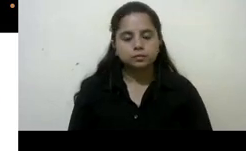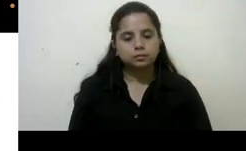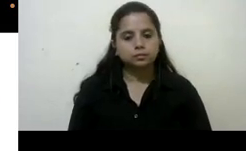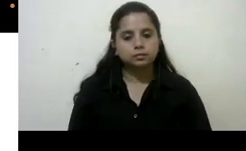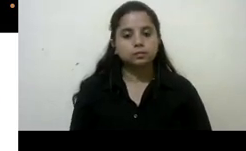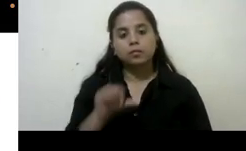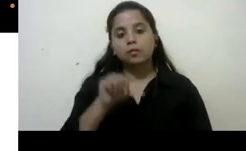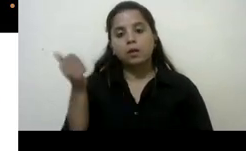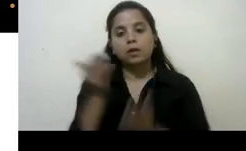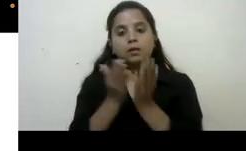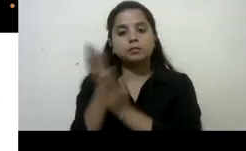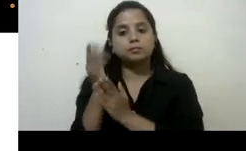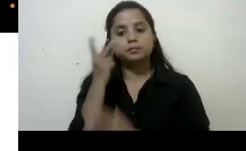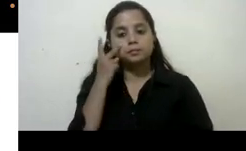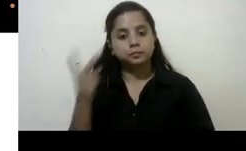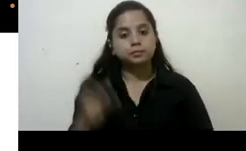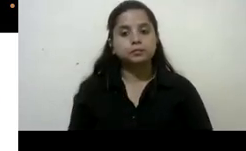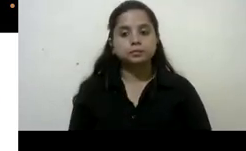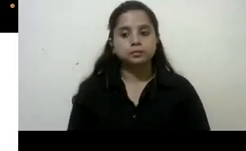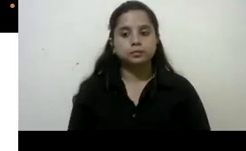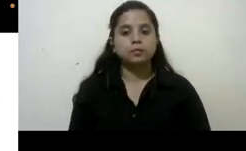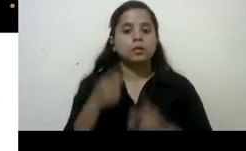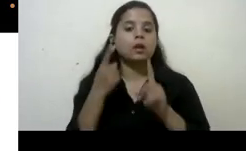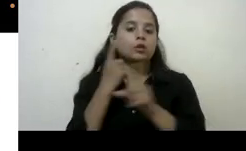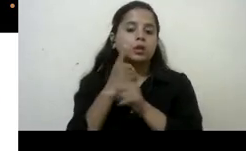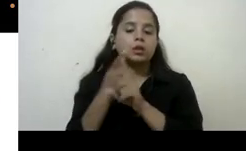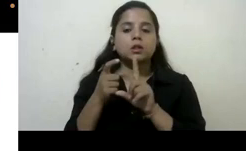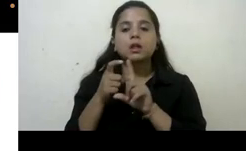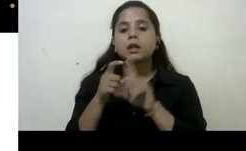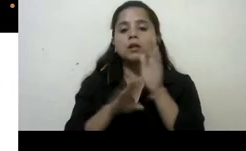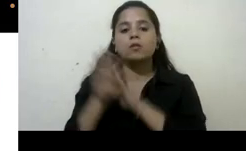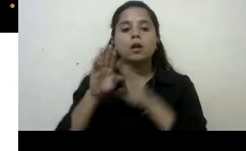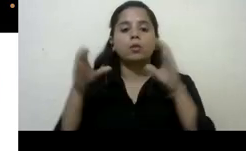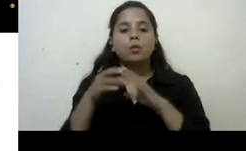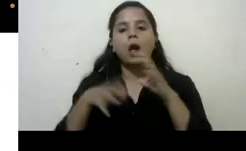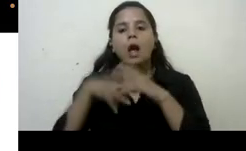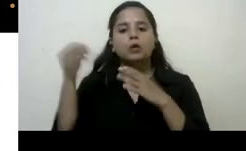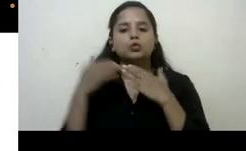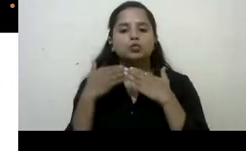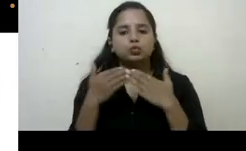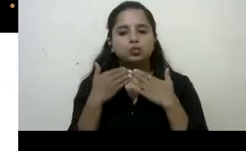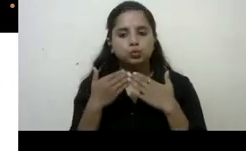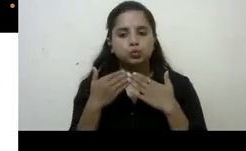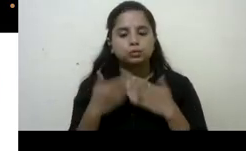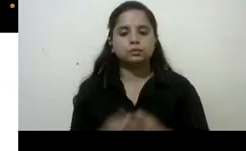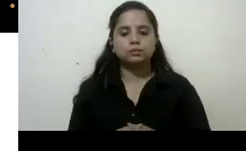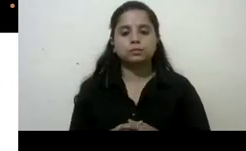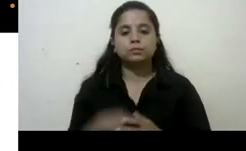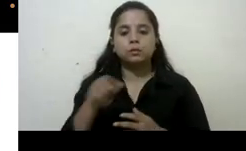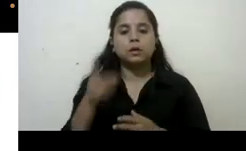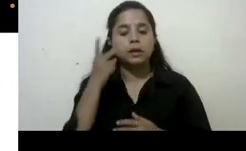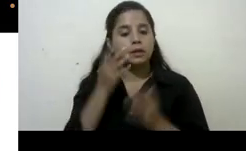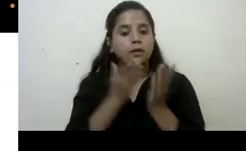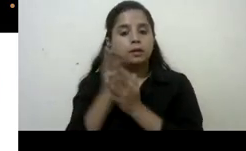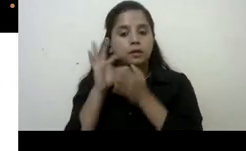Another type of teacher development group is outside the school. This type of